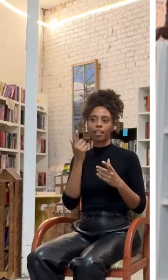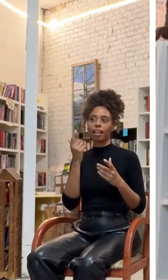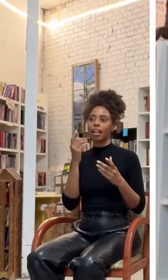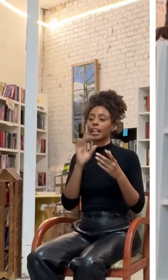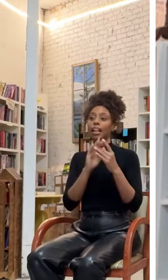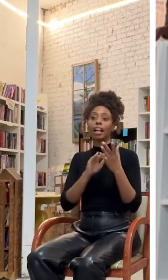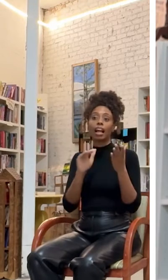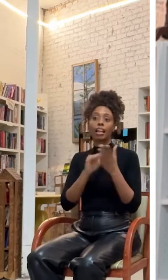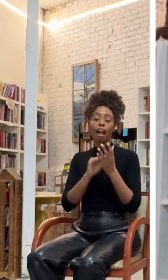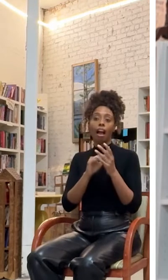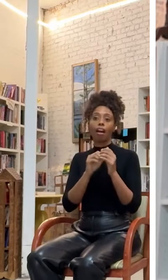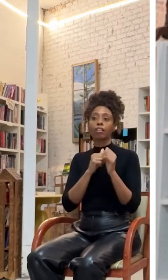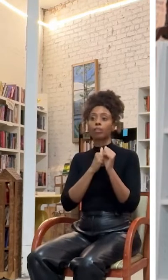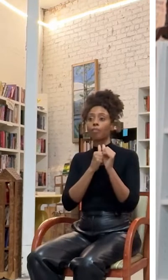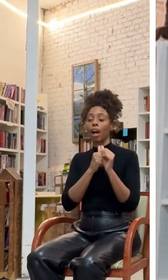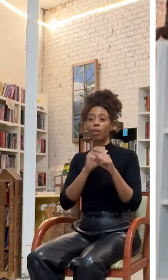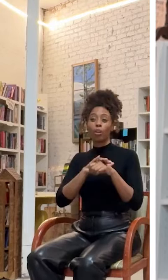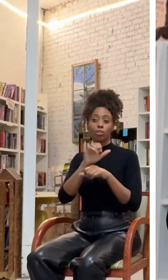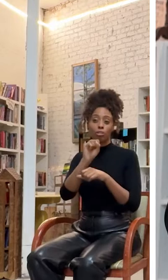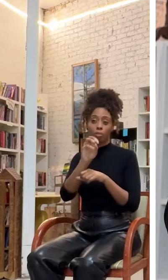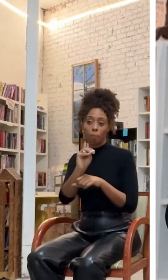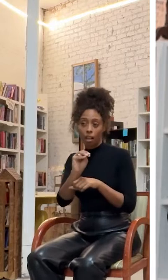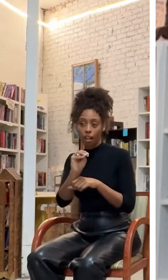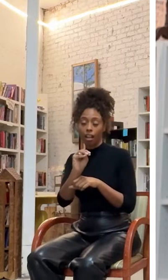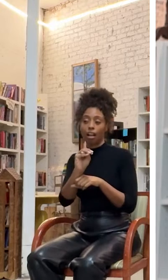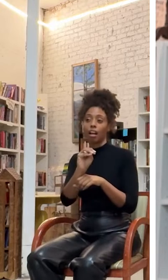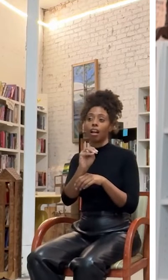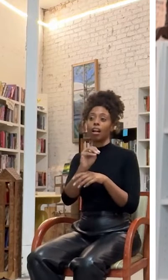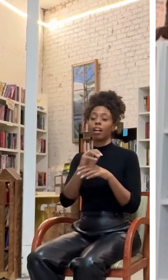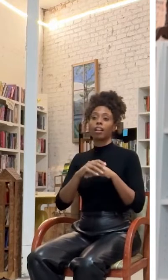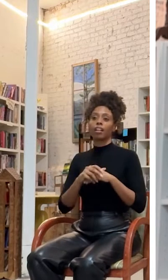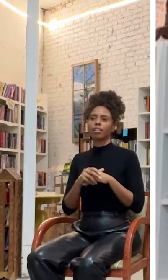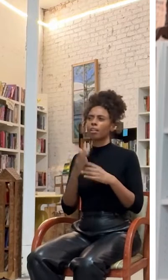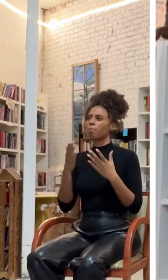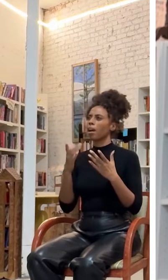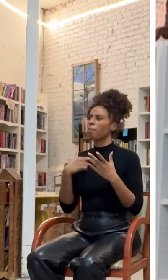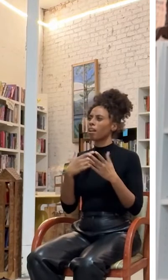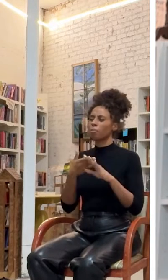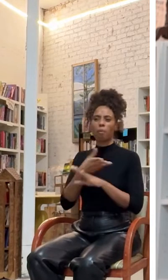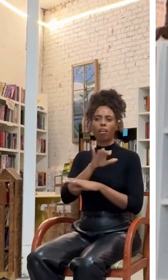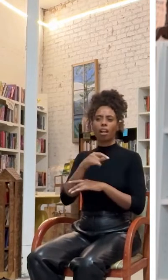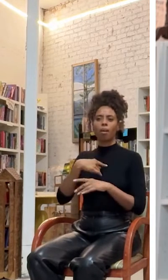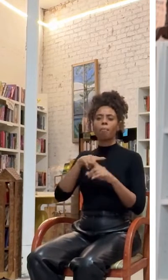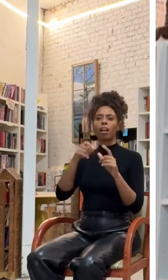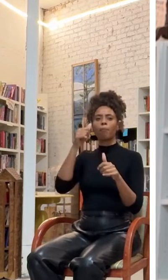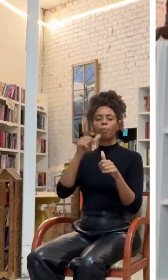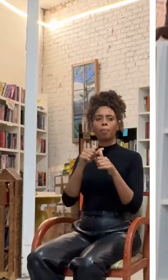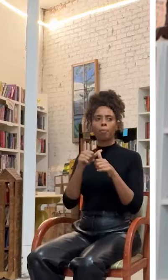reconnected with them, started following them on social. And or maybe it might have been a little bit before that, but I